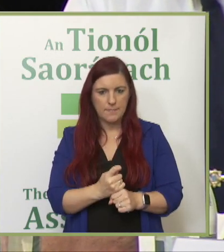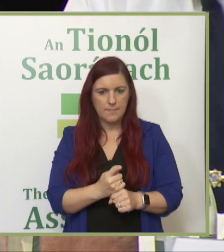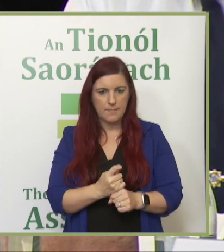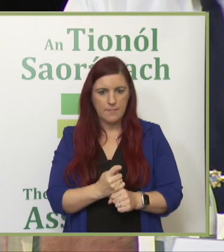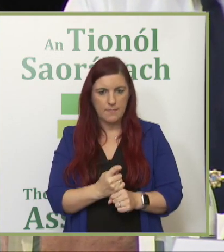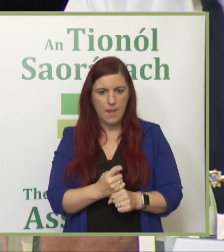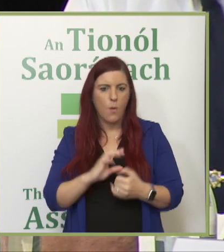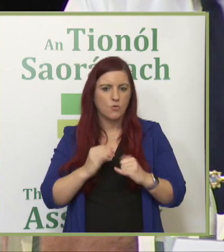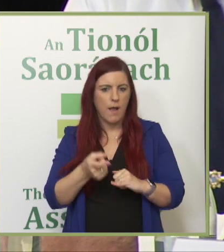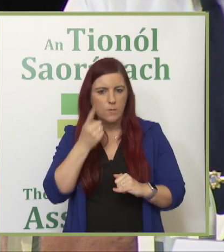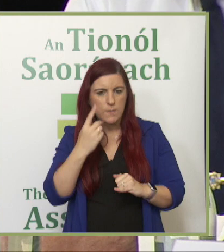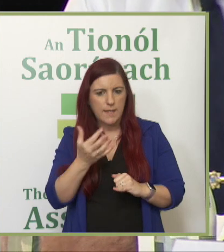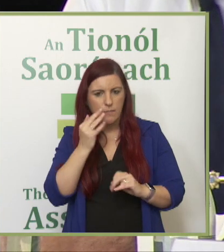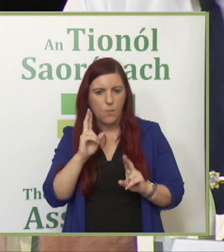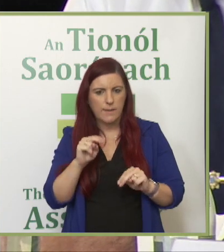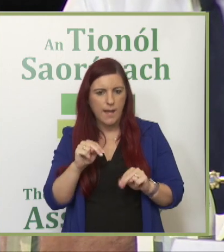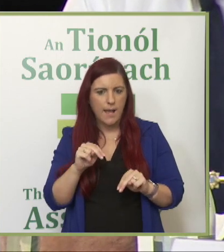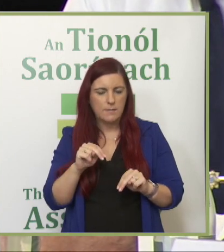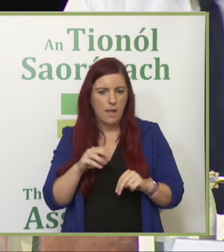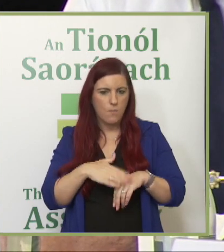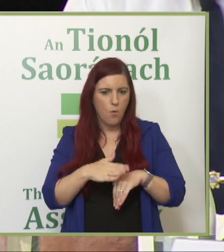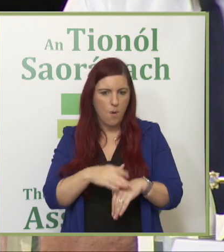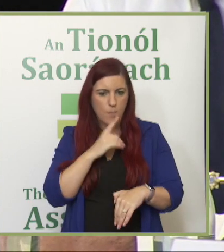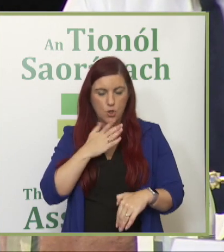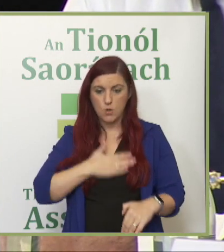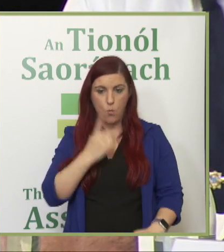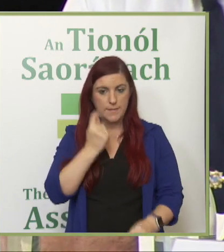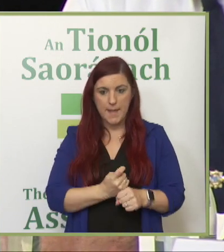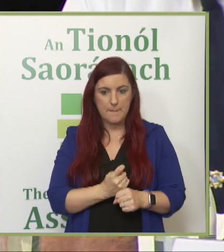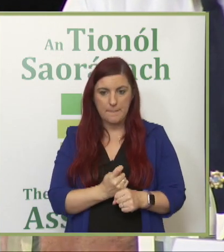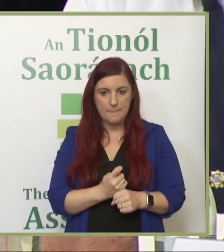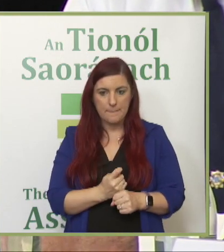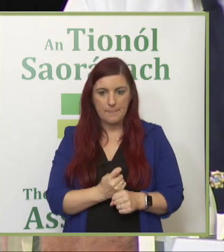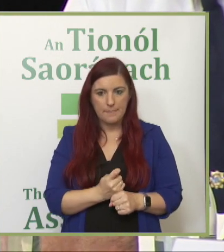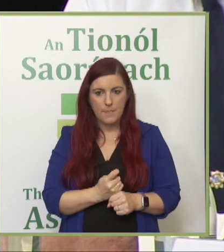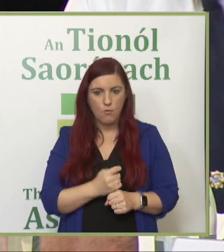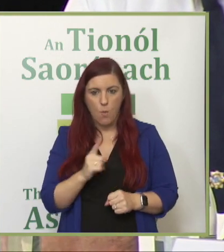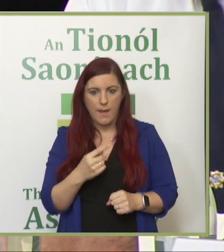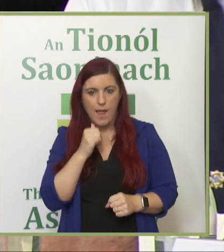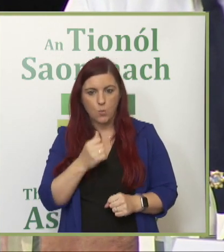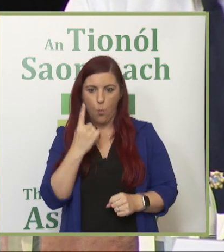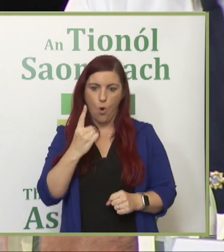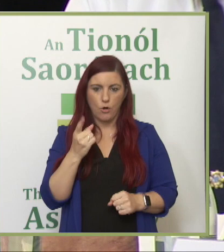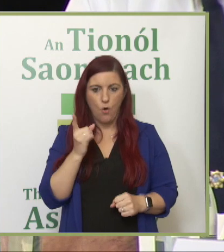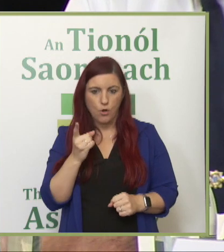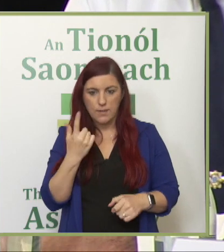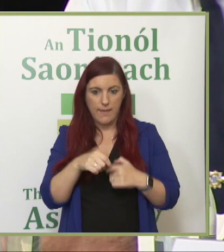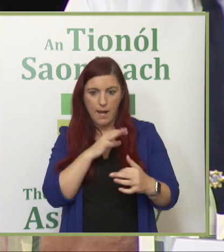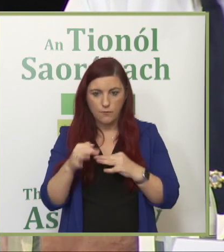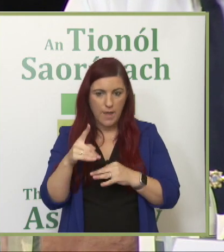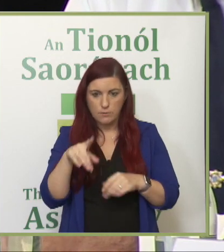out to a higher number, a set higher number, but at the moment it's only once, so you do only at the moment get that one shot. Thanks,